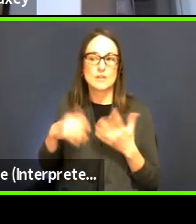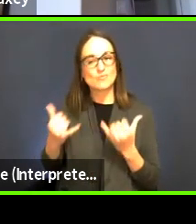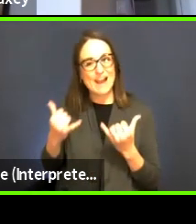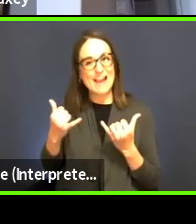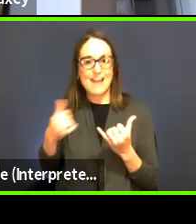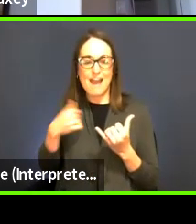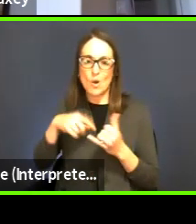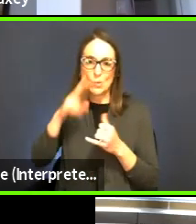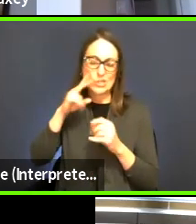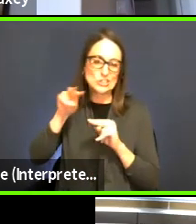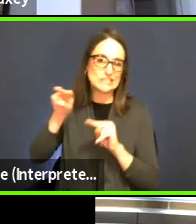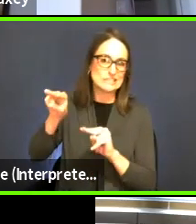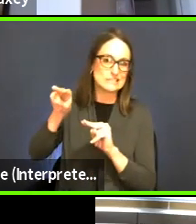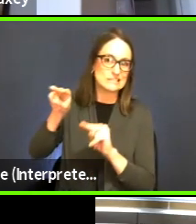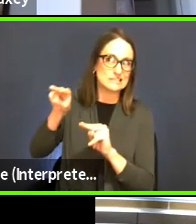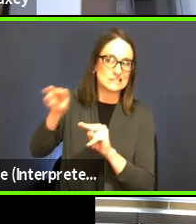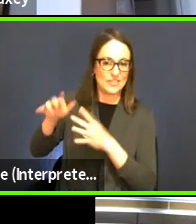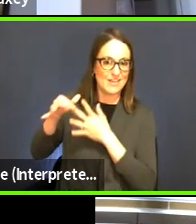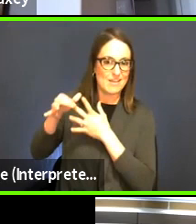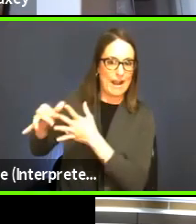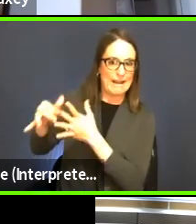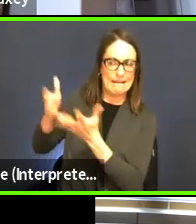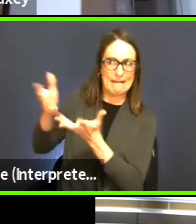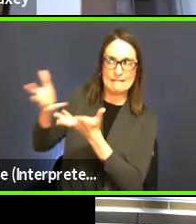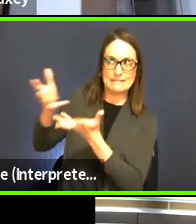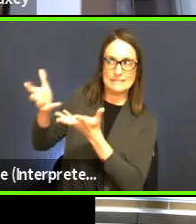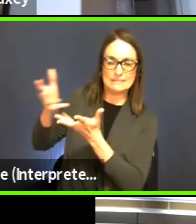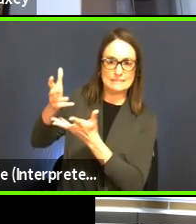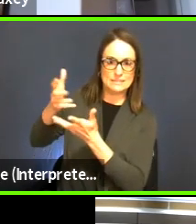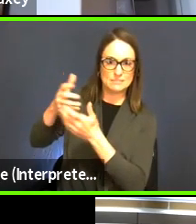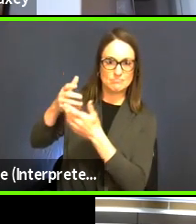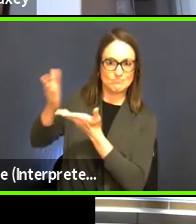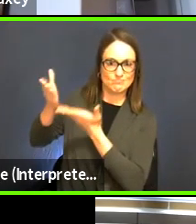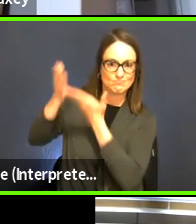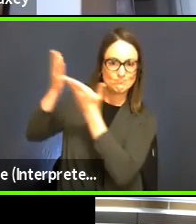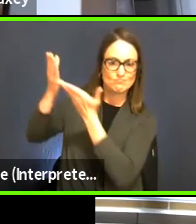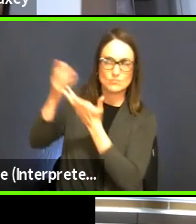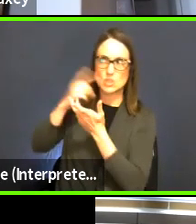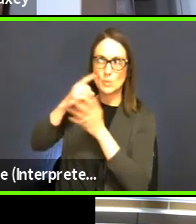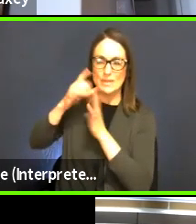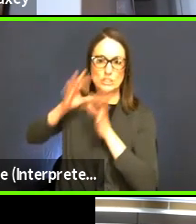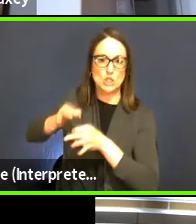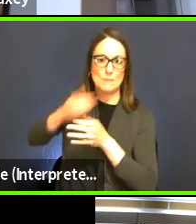all of the guidance so we can determine our best moves forward.